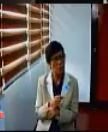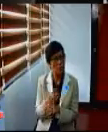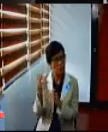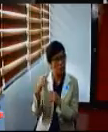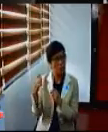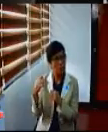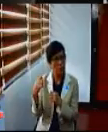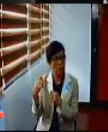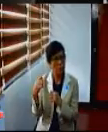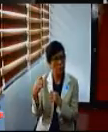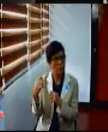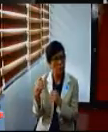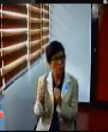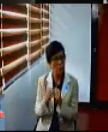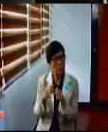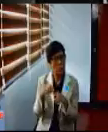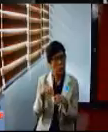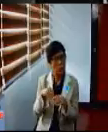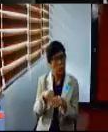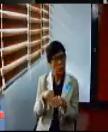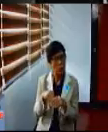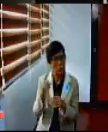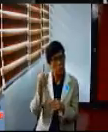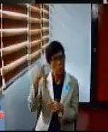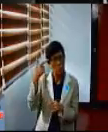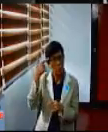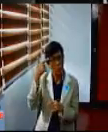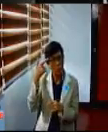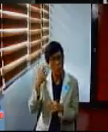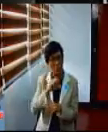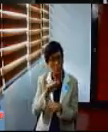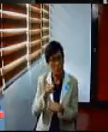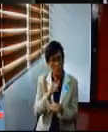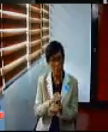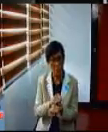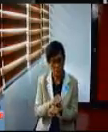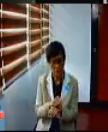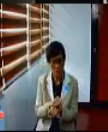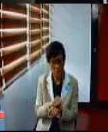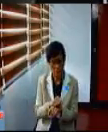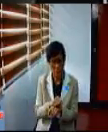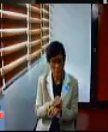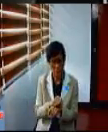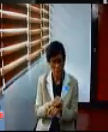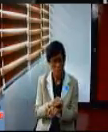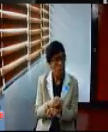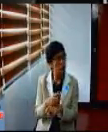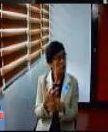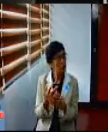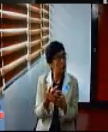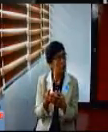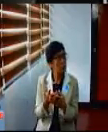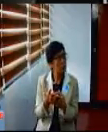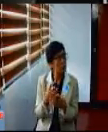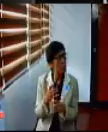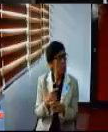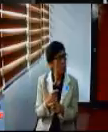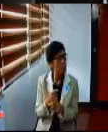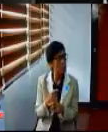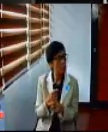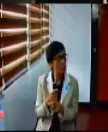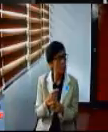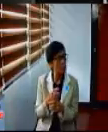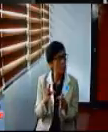expectations within the governance within the state. And I'm thinking of four broad areas: in its general